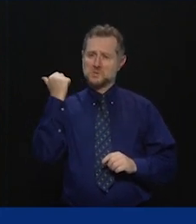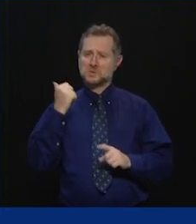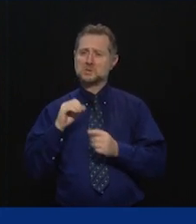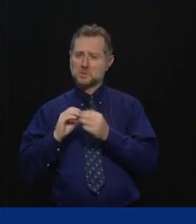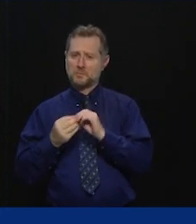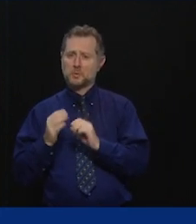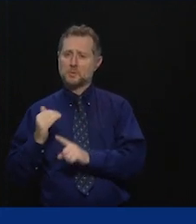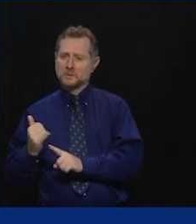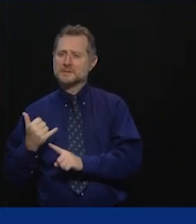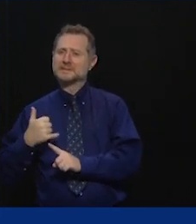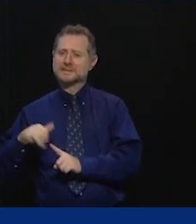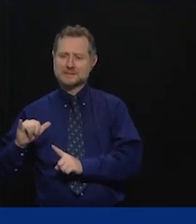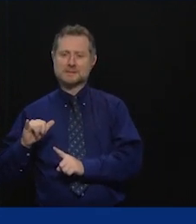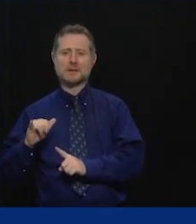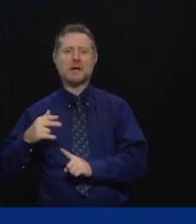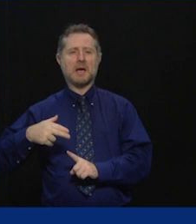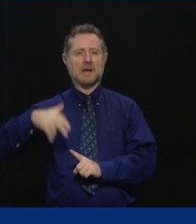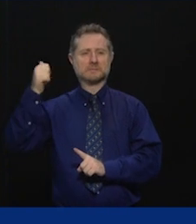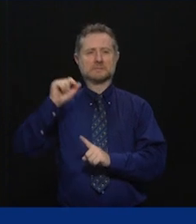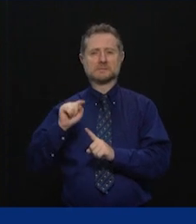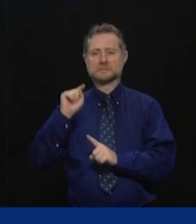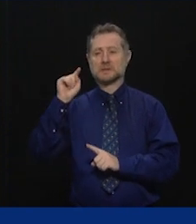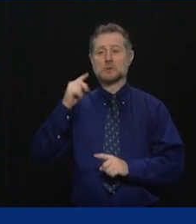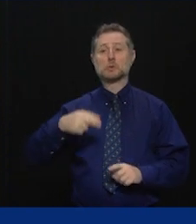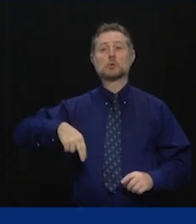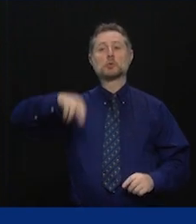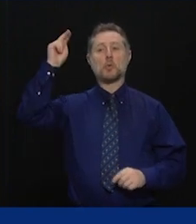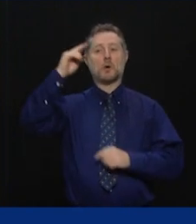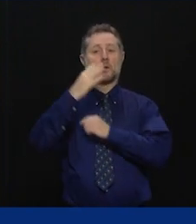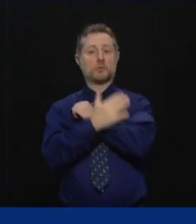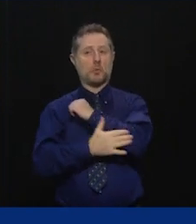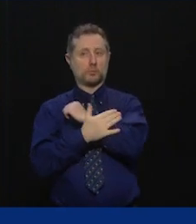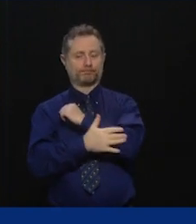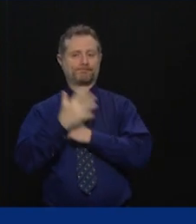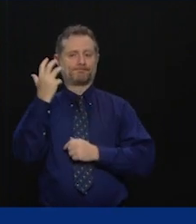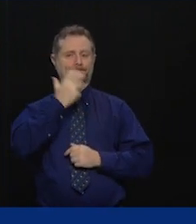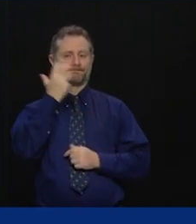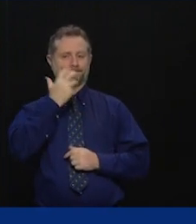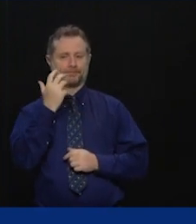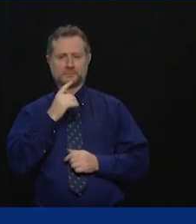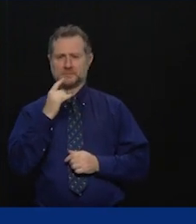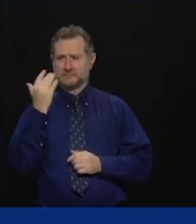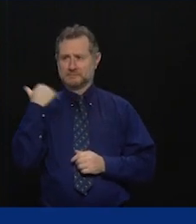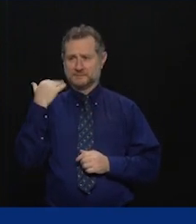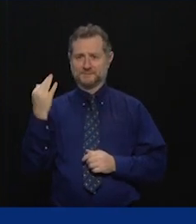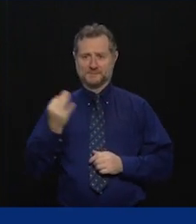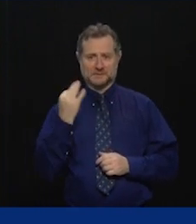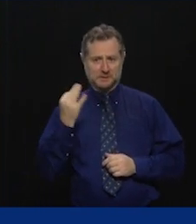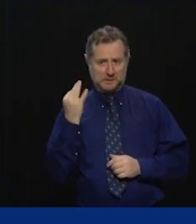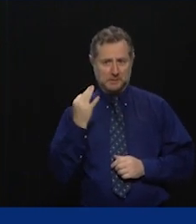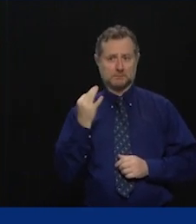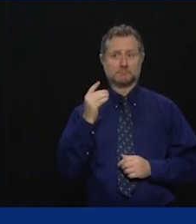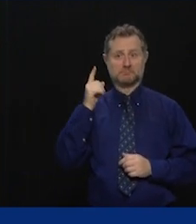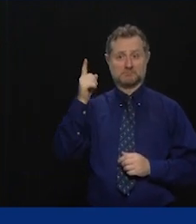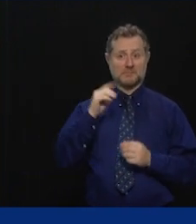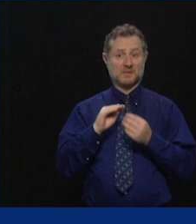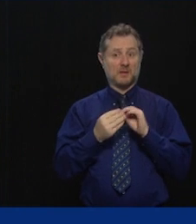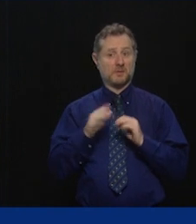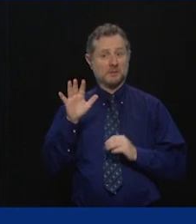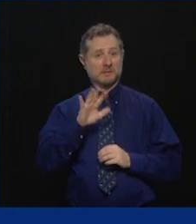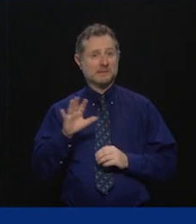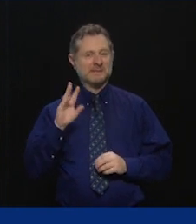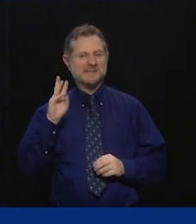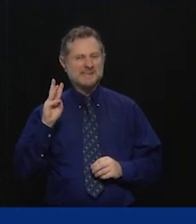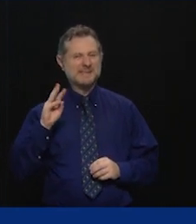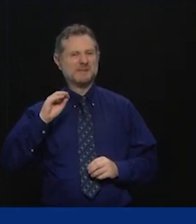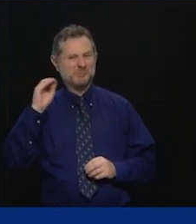high areas. I'll be up in the North Country, I believe Friday, which is tomorrow, and the numbers are approaching 6%.